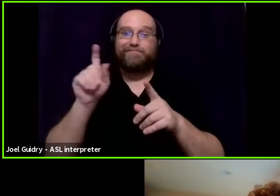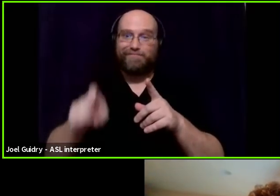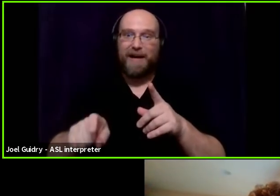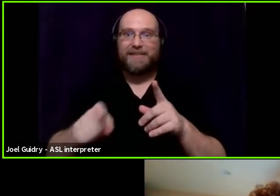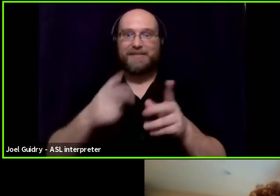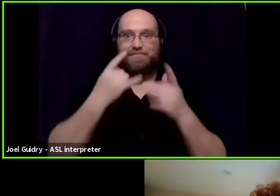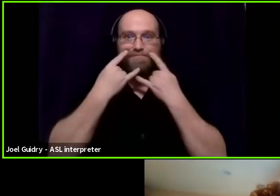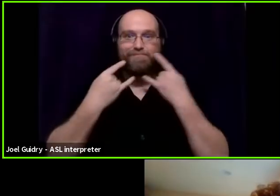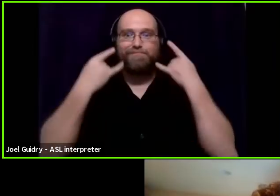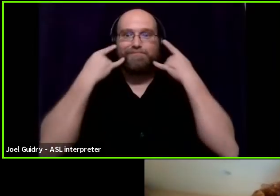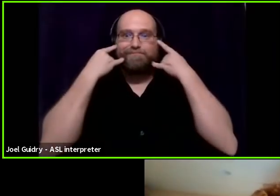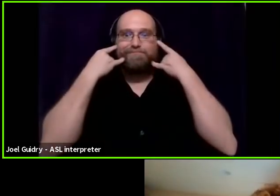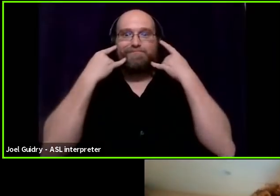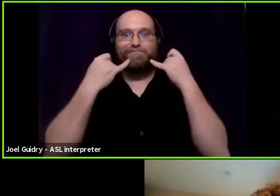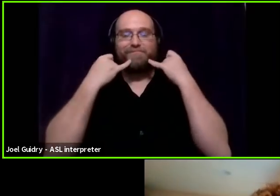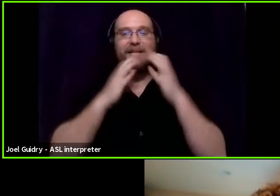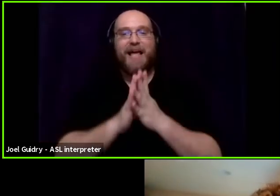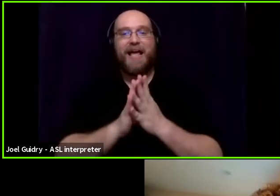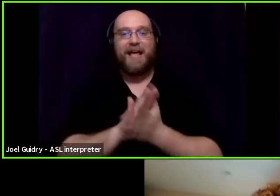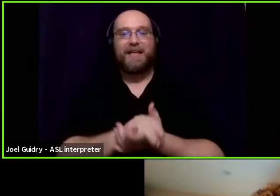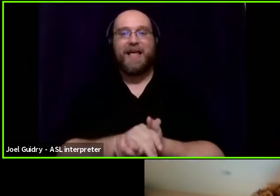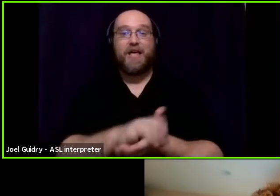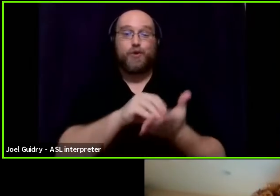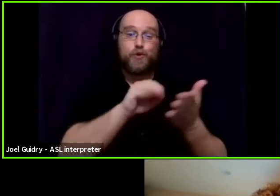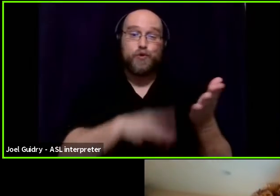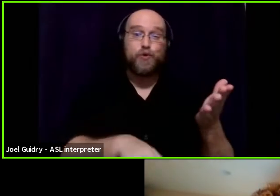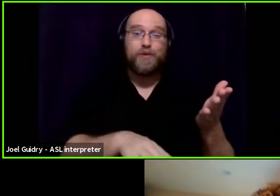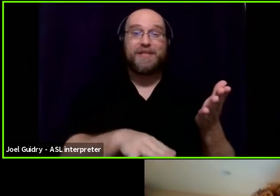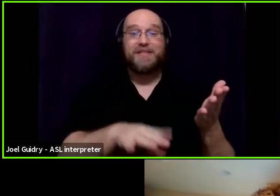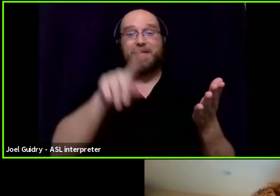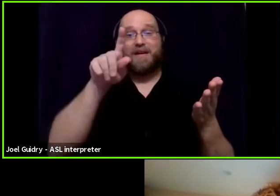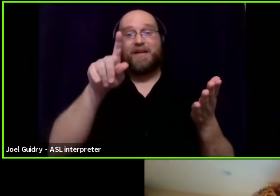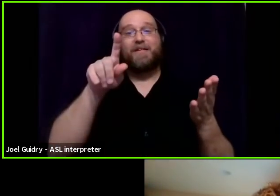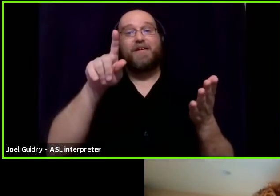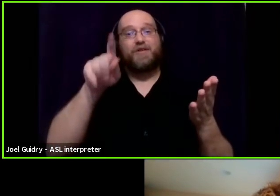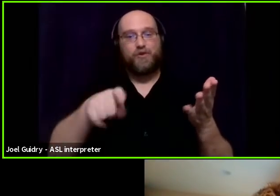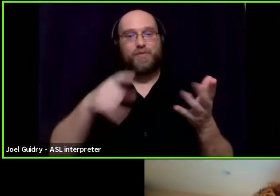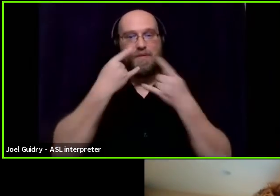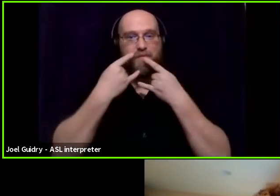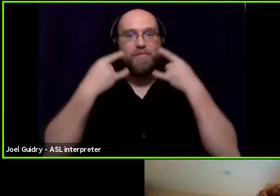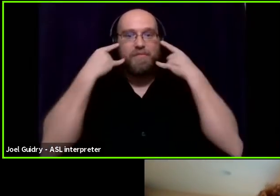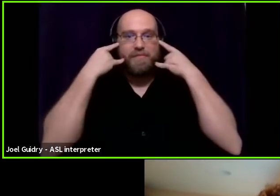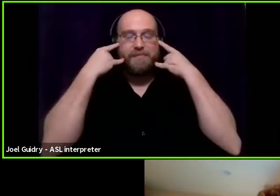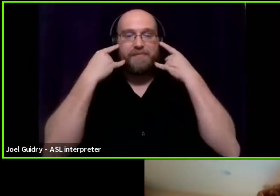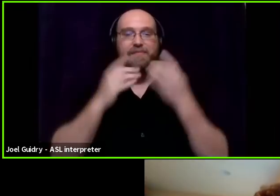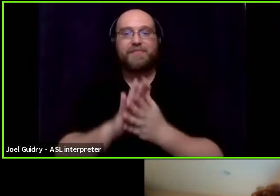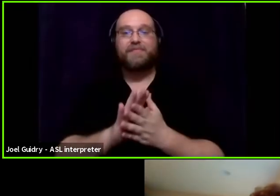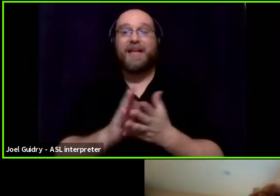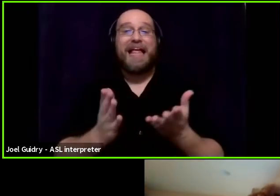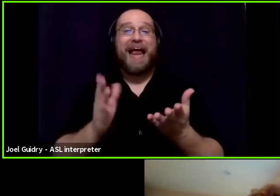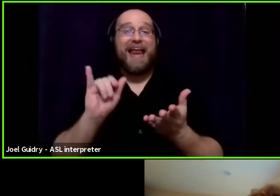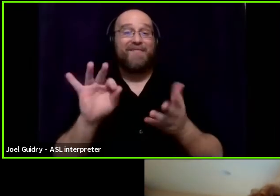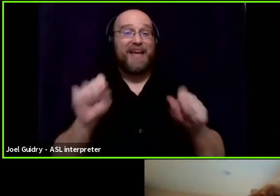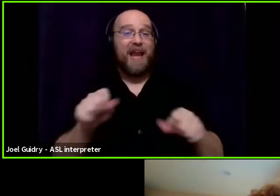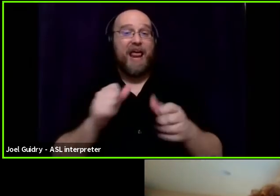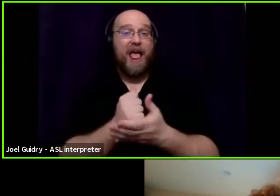reason in law that they cannot, are wearing masks. And if they can help by having windows open and other ways